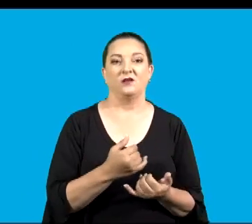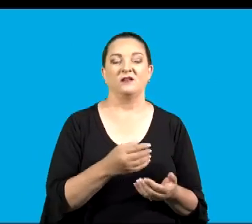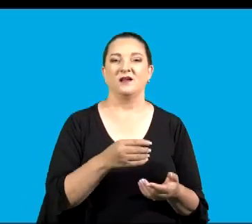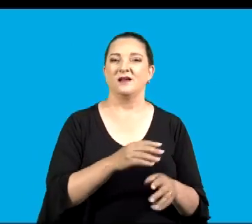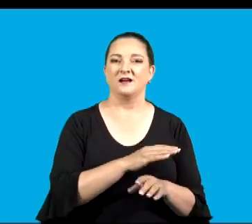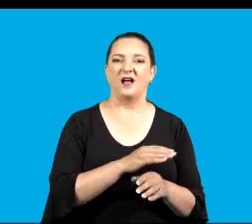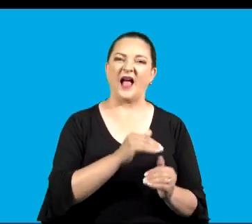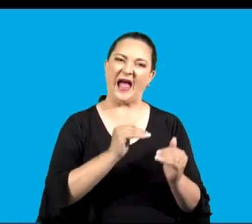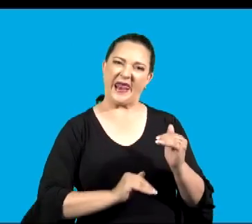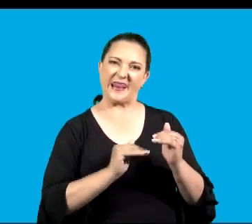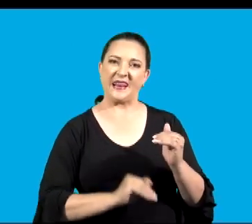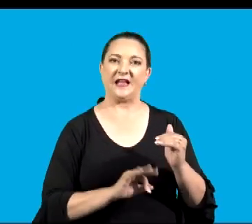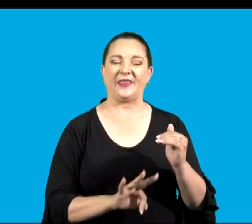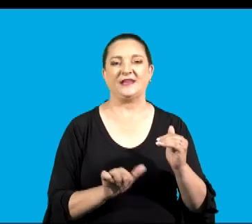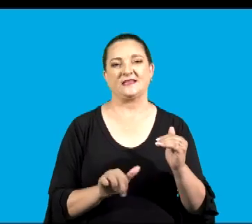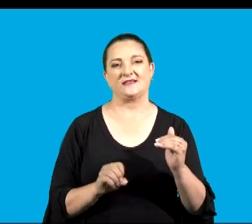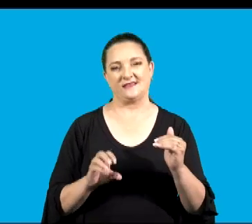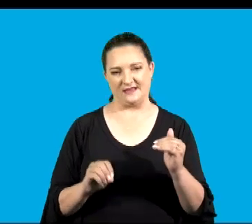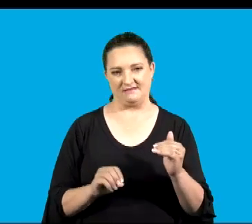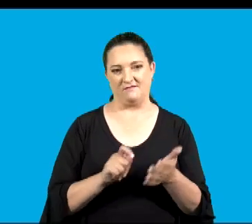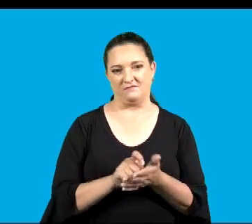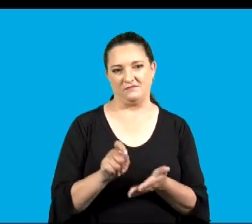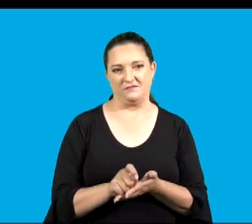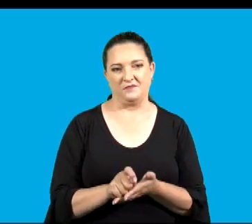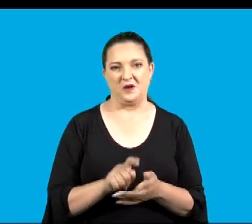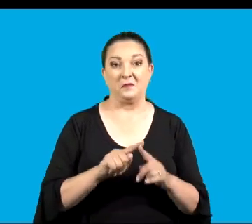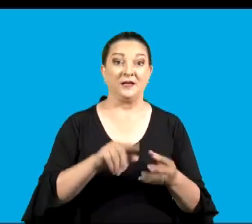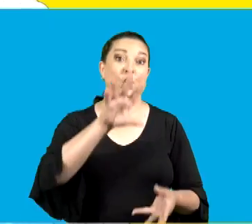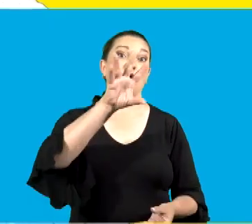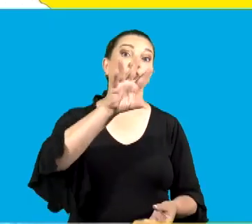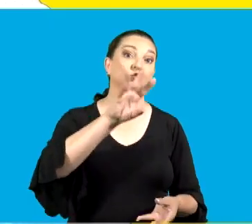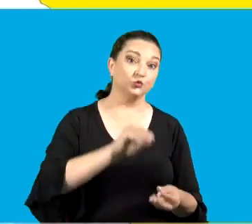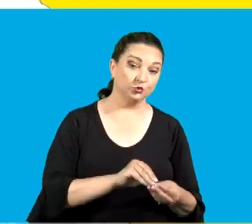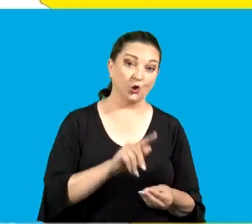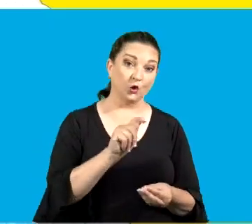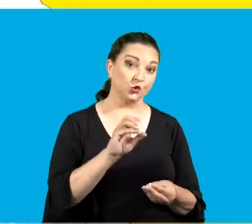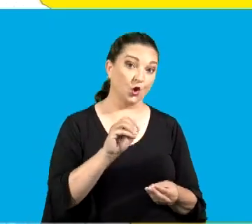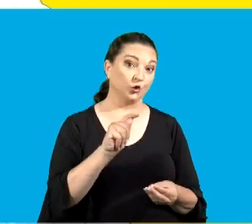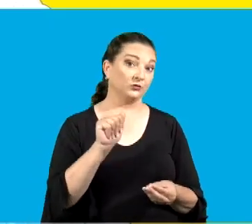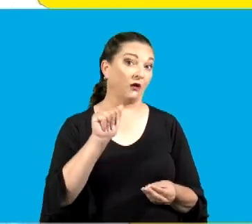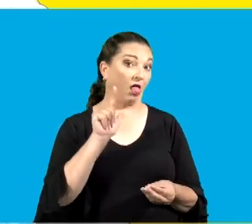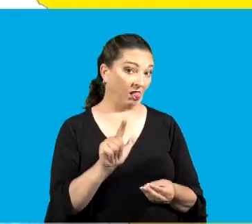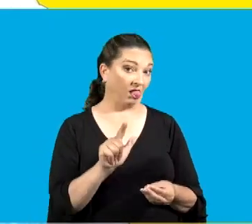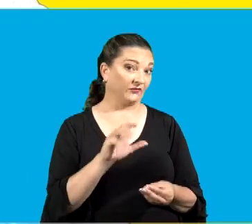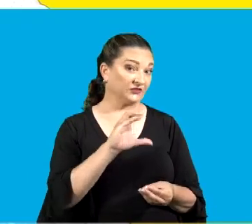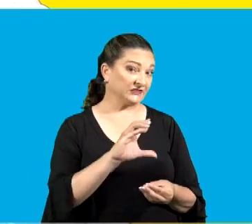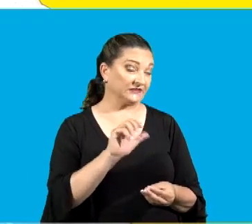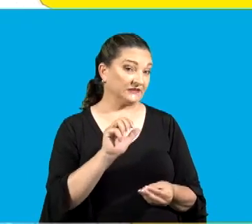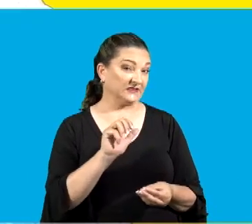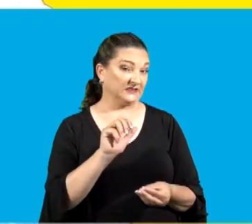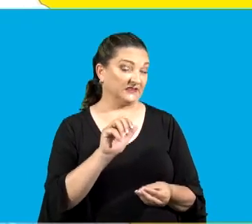3,600. Okay, so once you hear the word the total of the